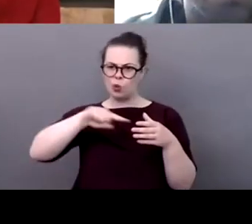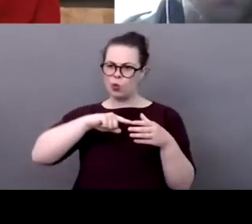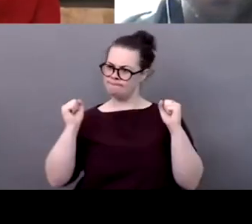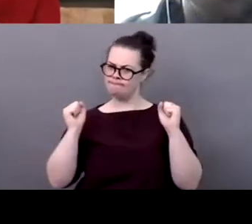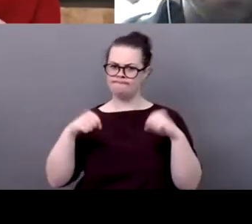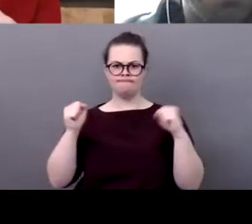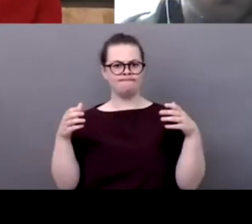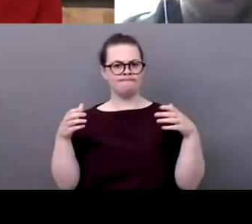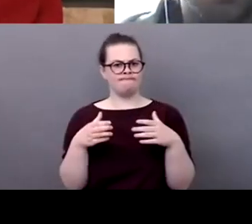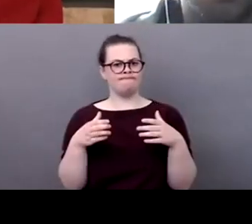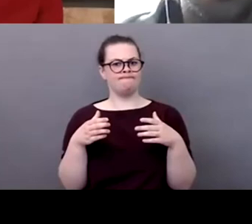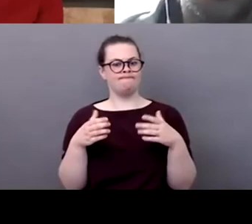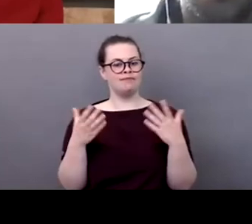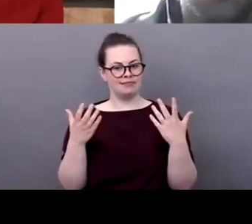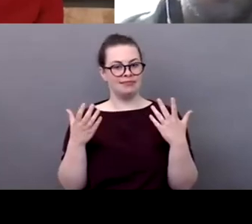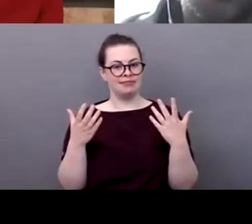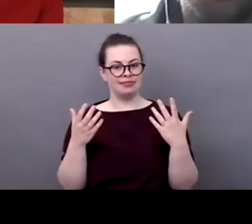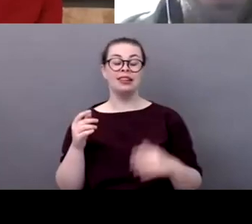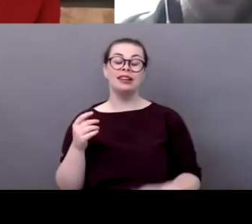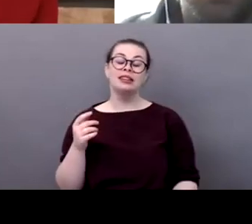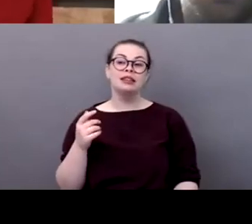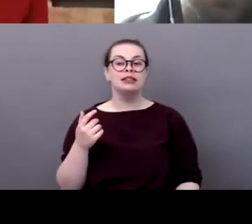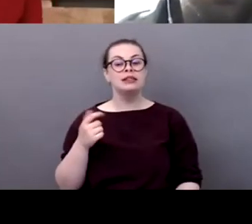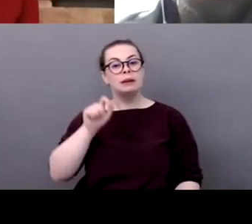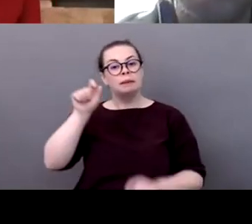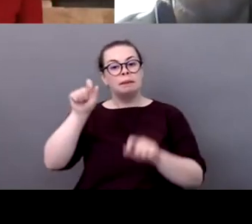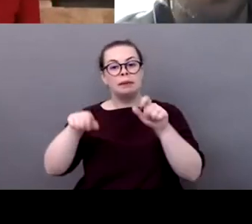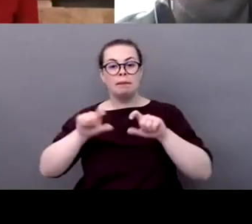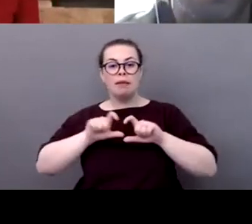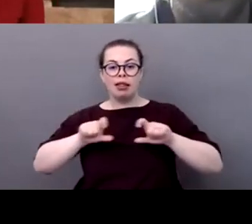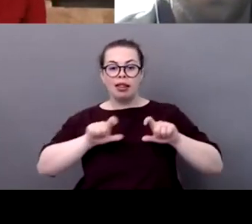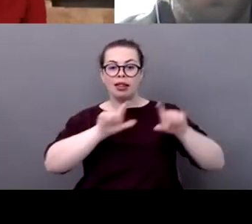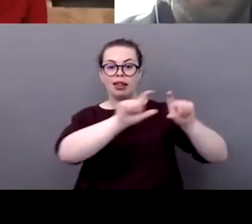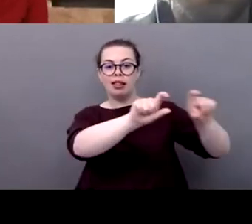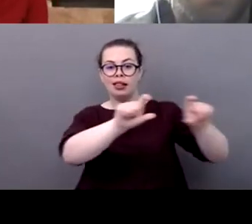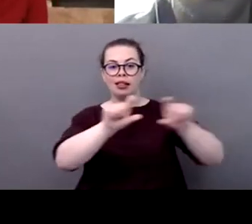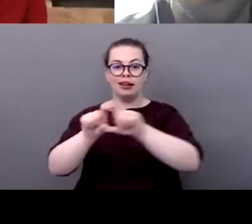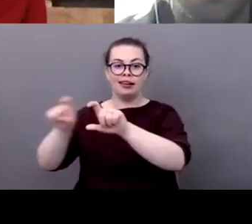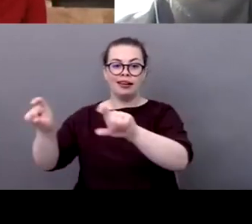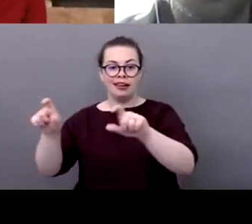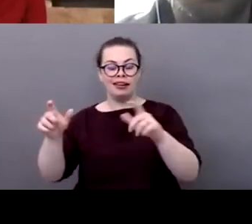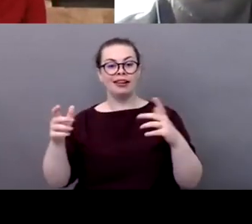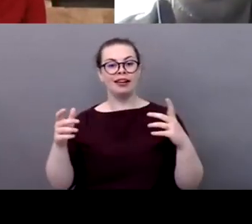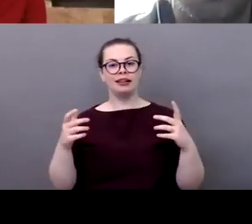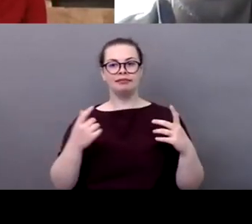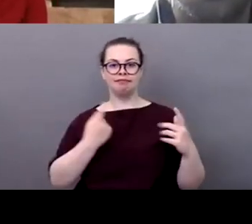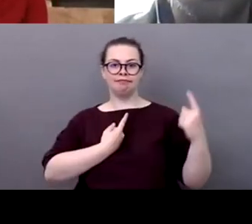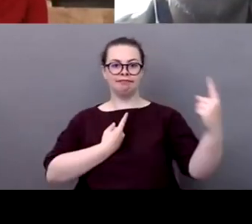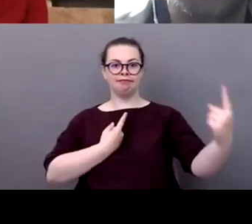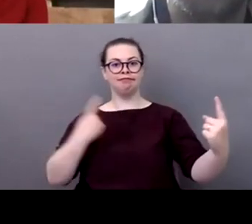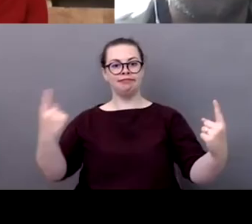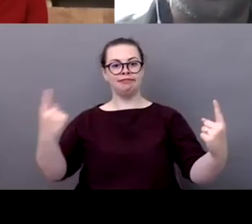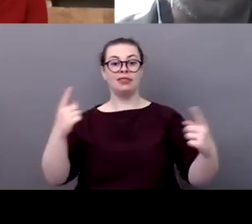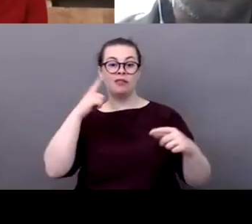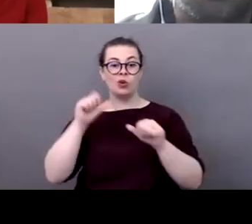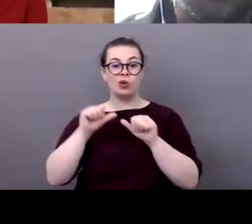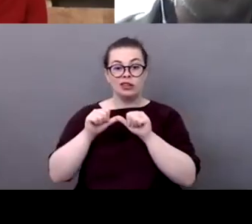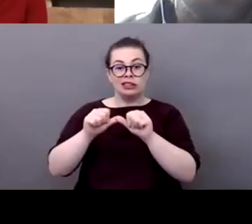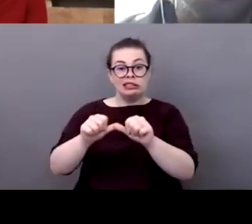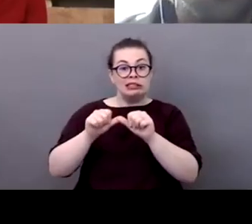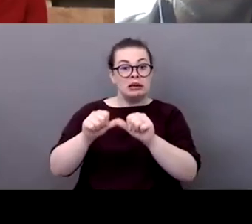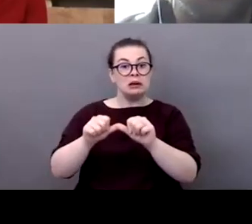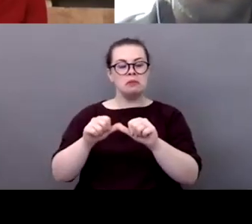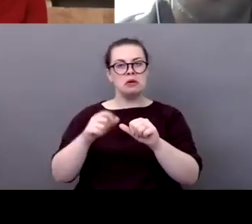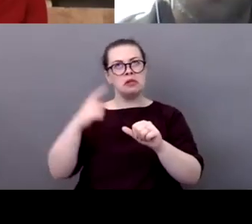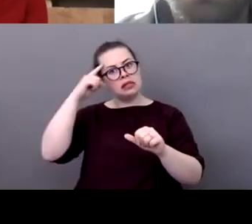a sustainability topic, barriers are not as high as when you talk about other topics. So that's